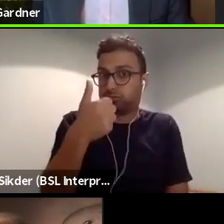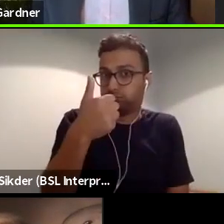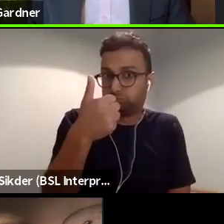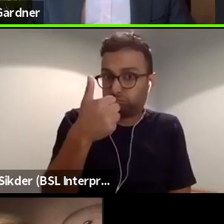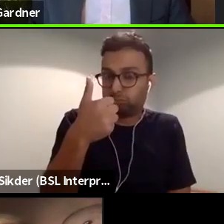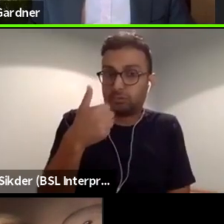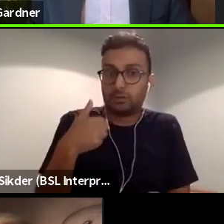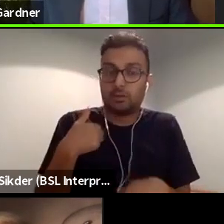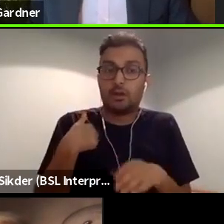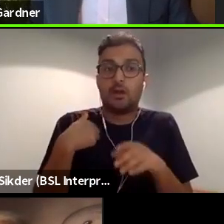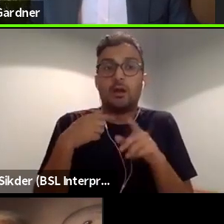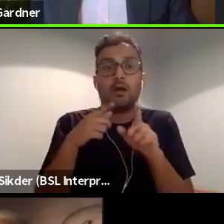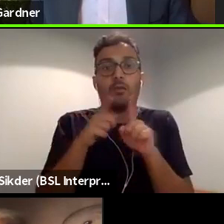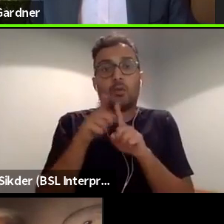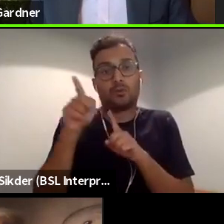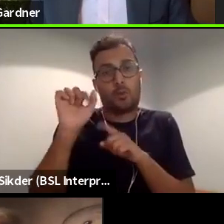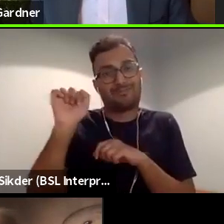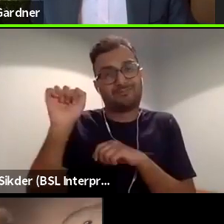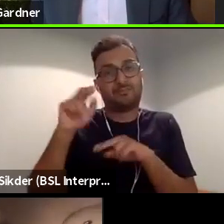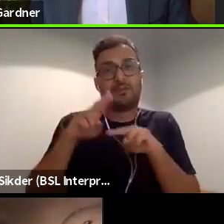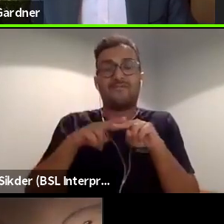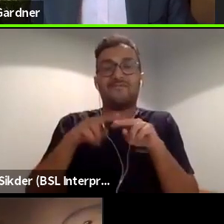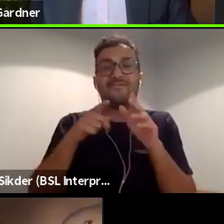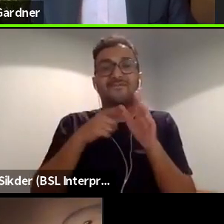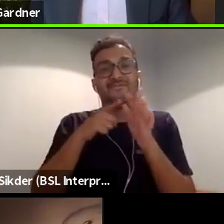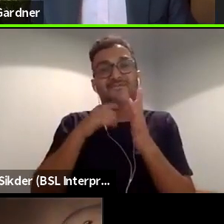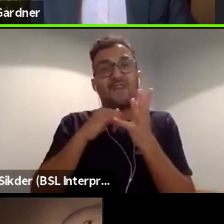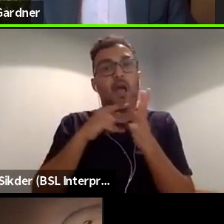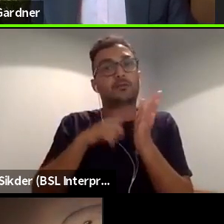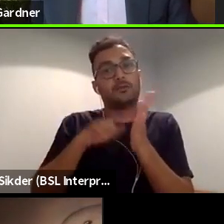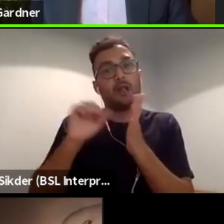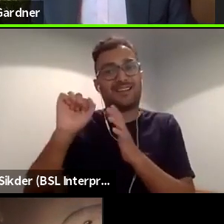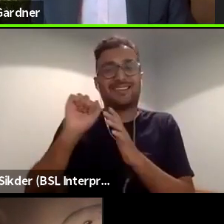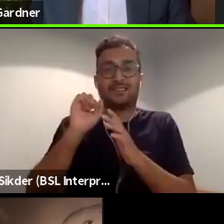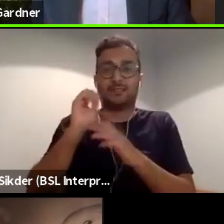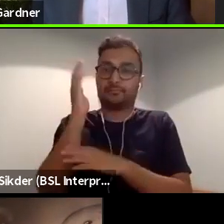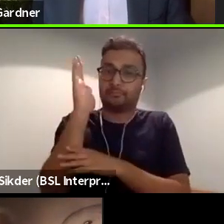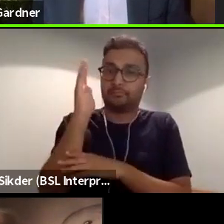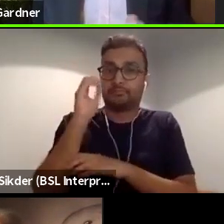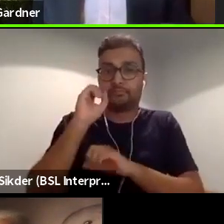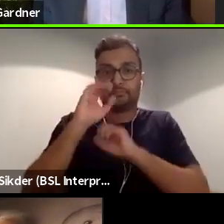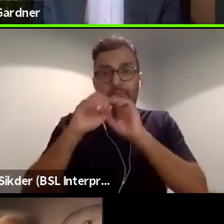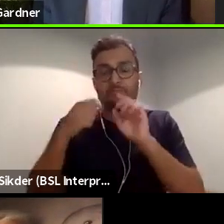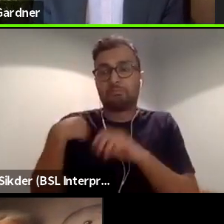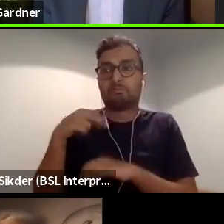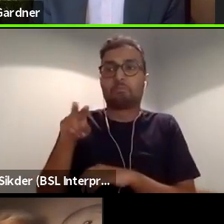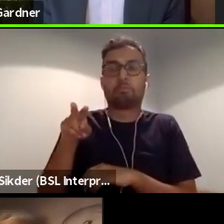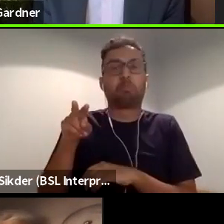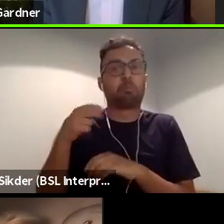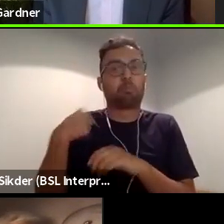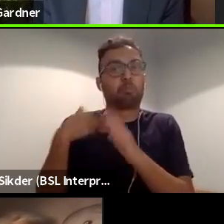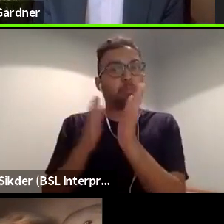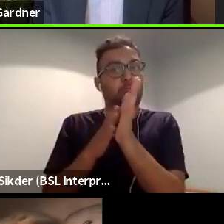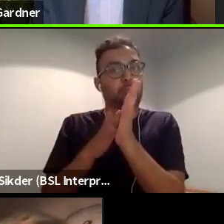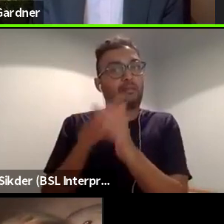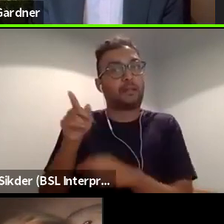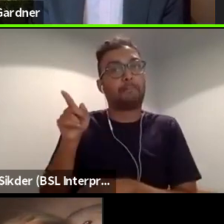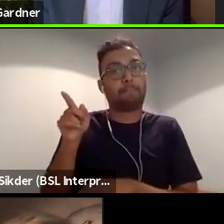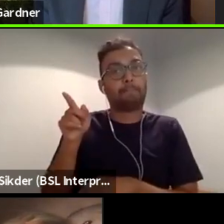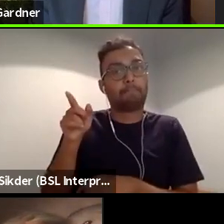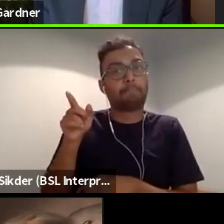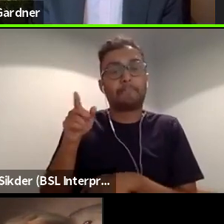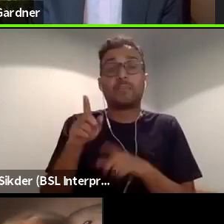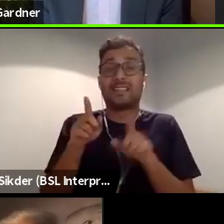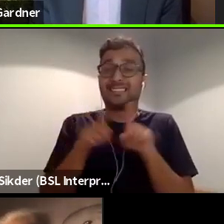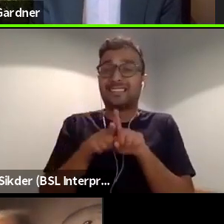very balanced and considered words, and also actually what Rohit has said as well there.